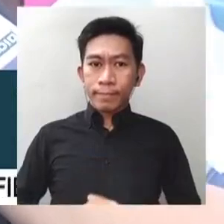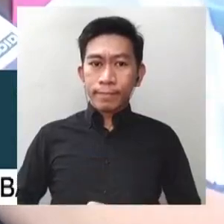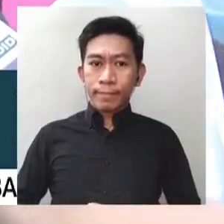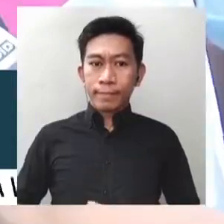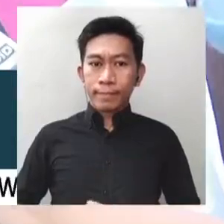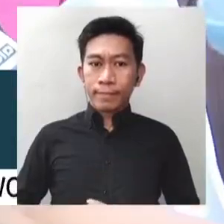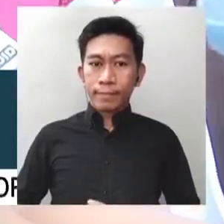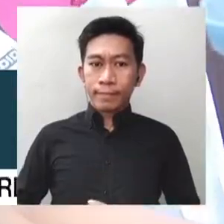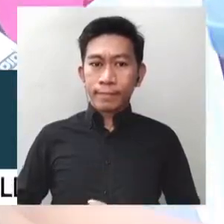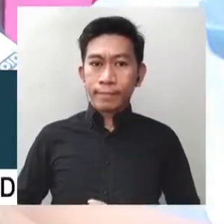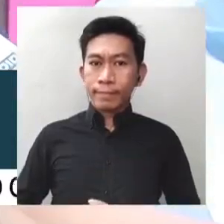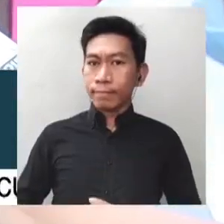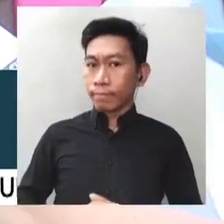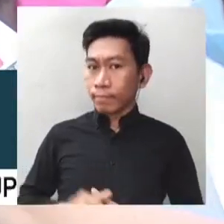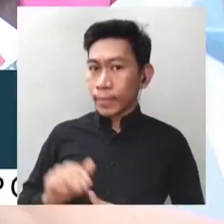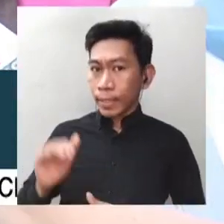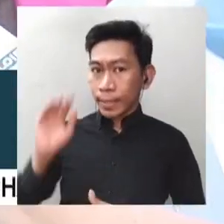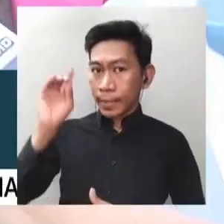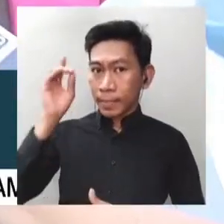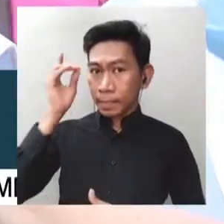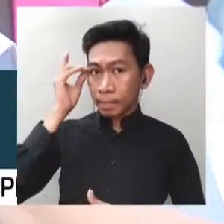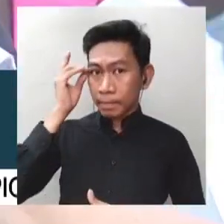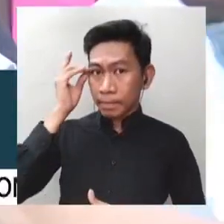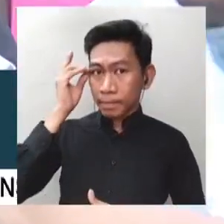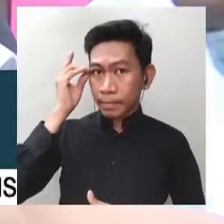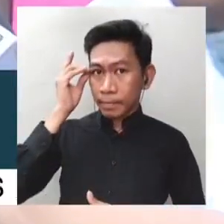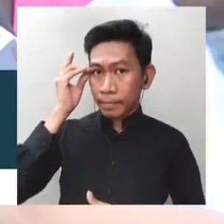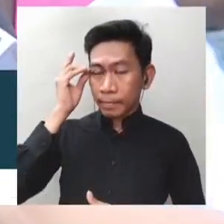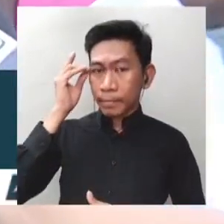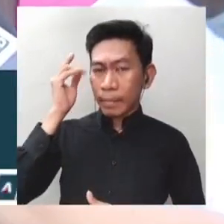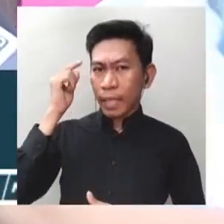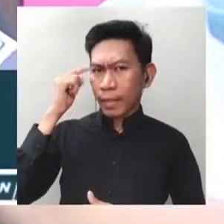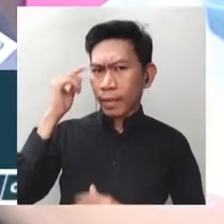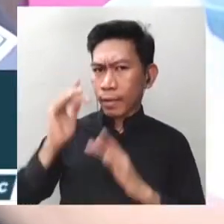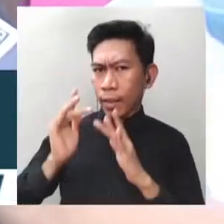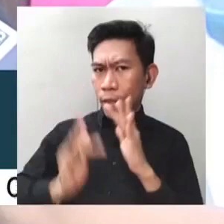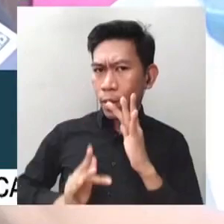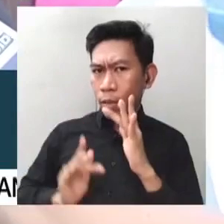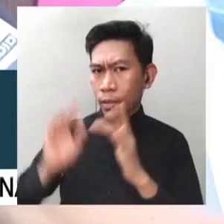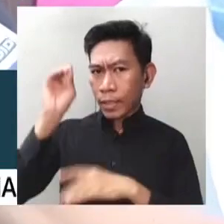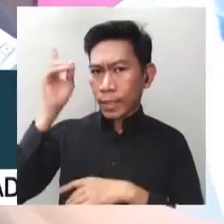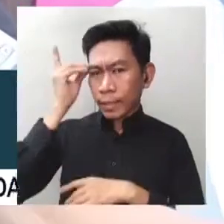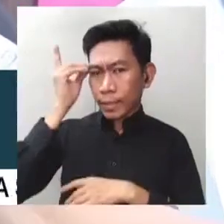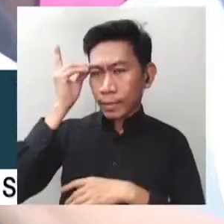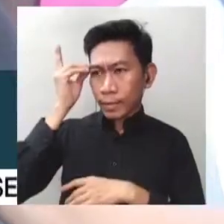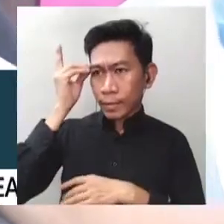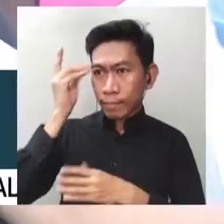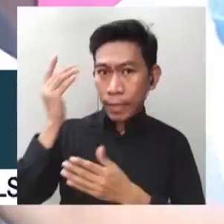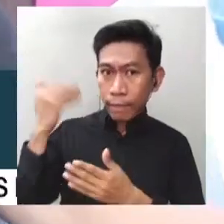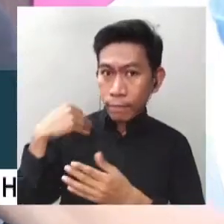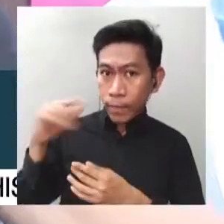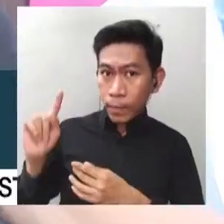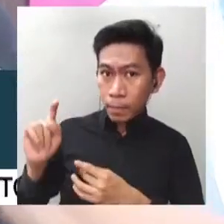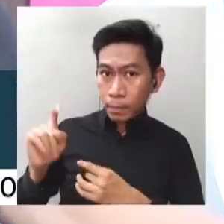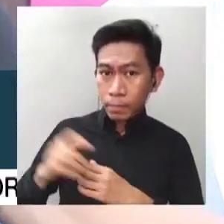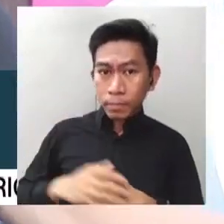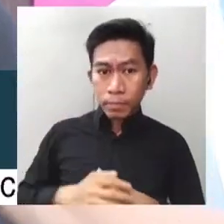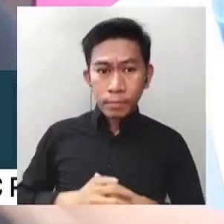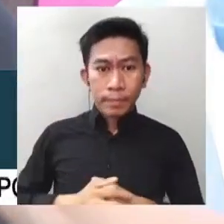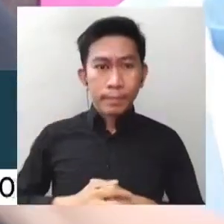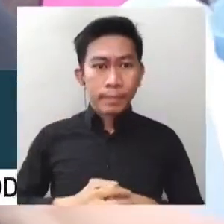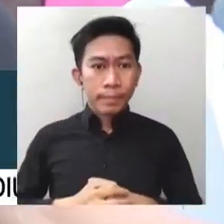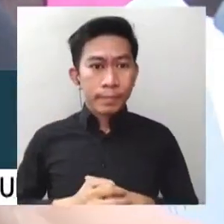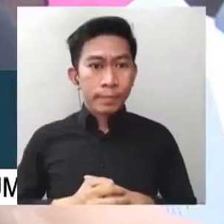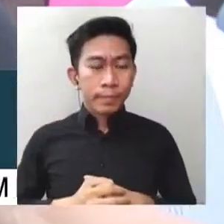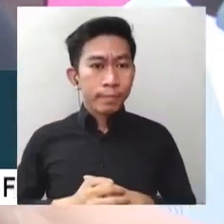Dean Tony. Okay, I think we just lost Dean. Dean, are you still there? Shake him and make